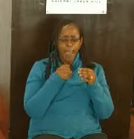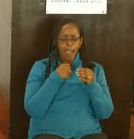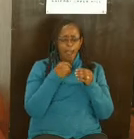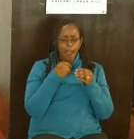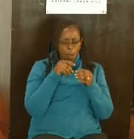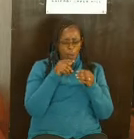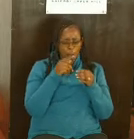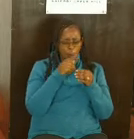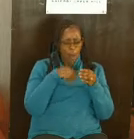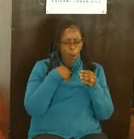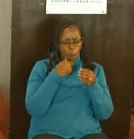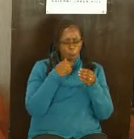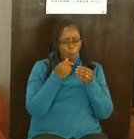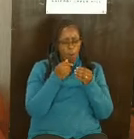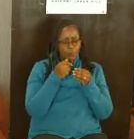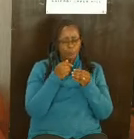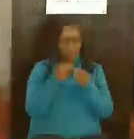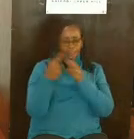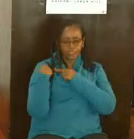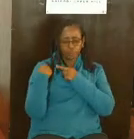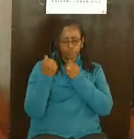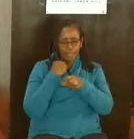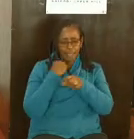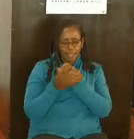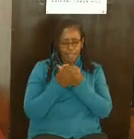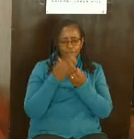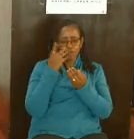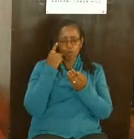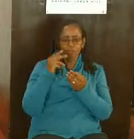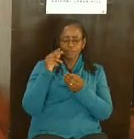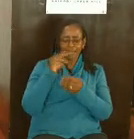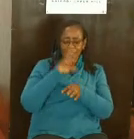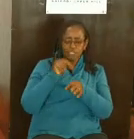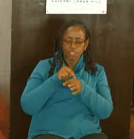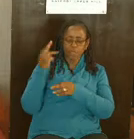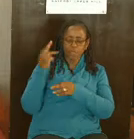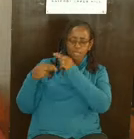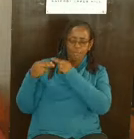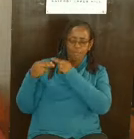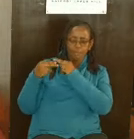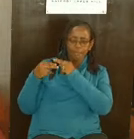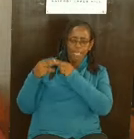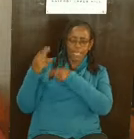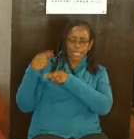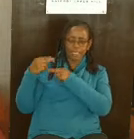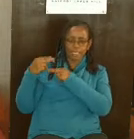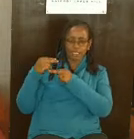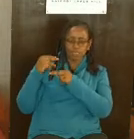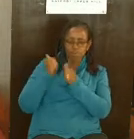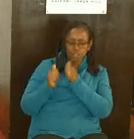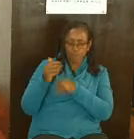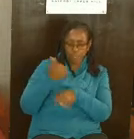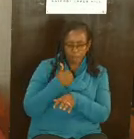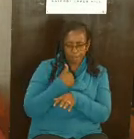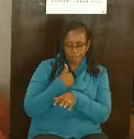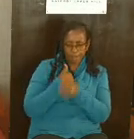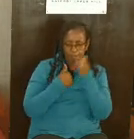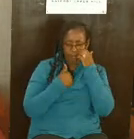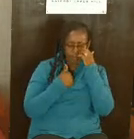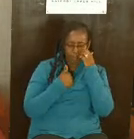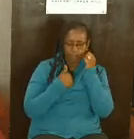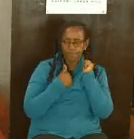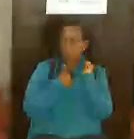that we have oh yeah nine seven continues to eight so there's a mistake eight should not be there it's it's